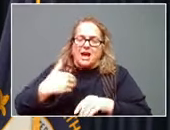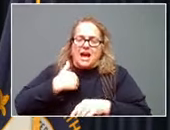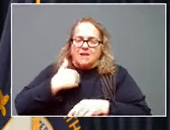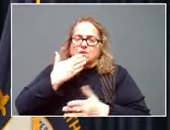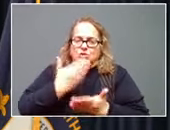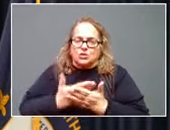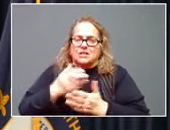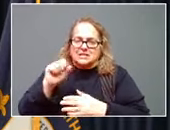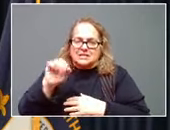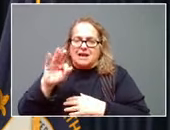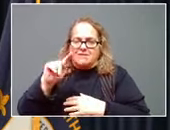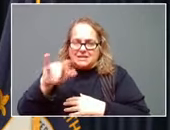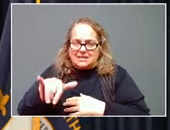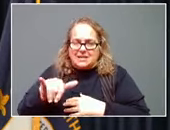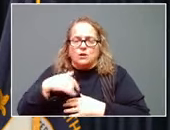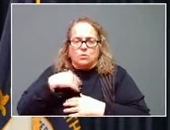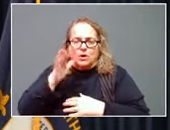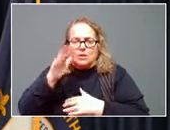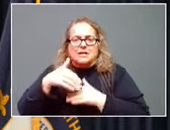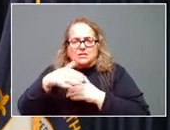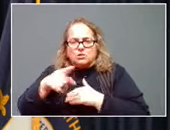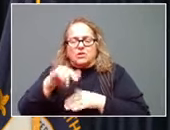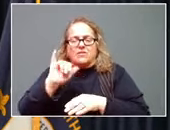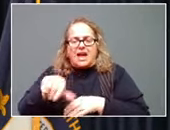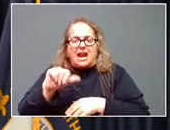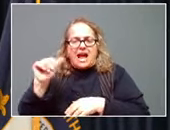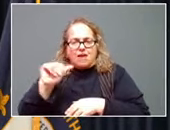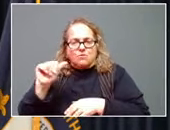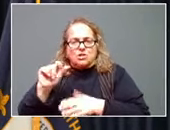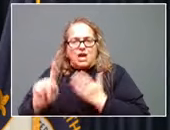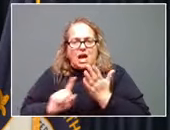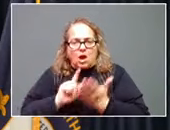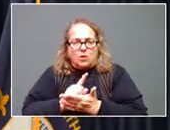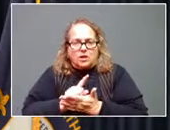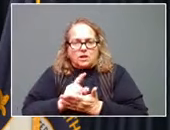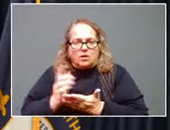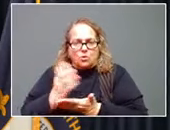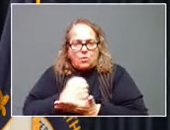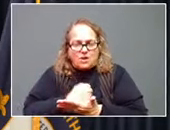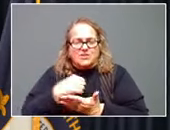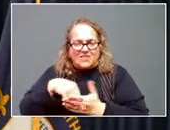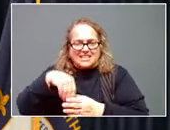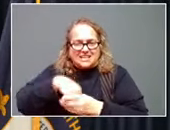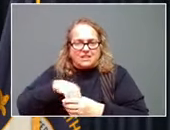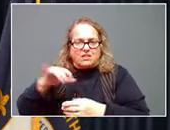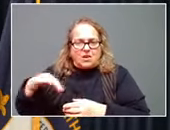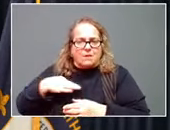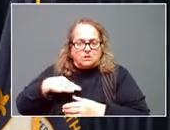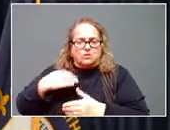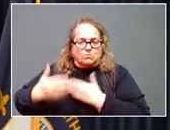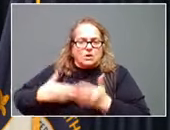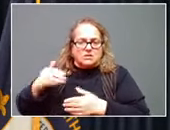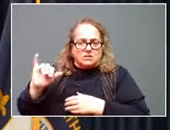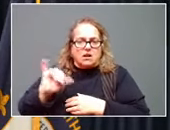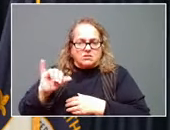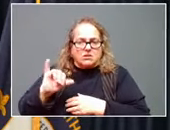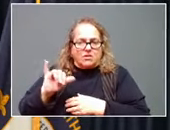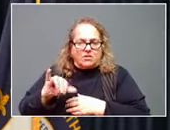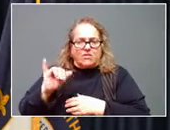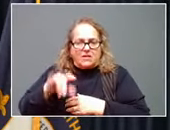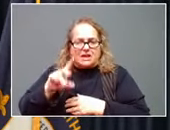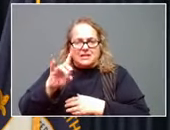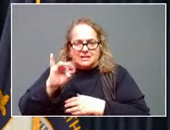that average hourly wage that is also in their application process that resulted in the